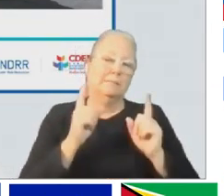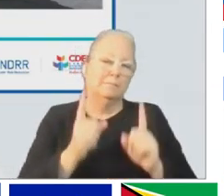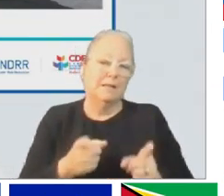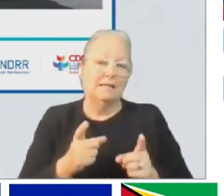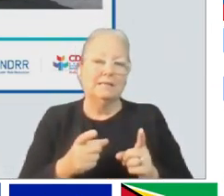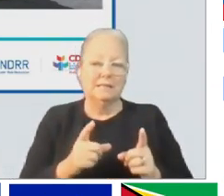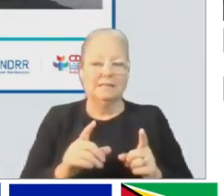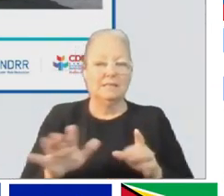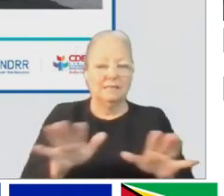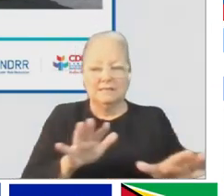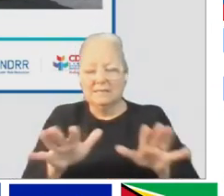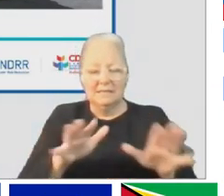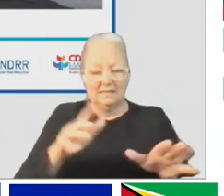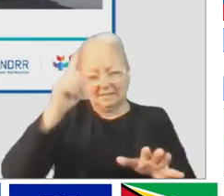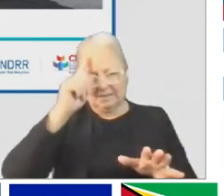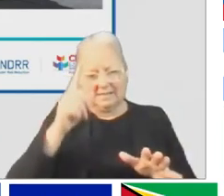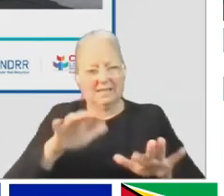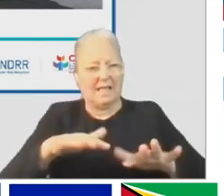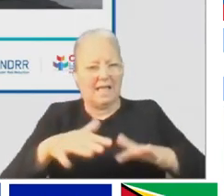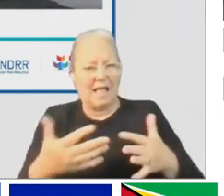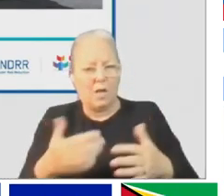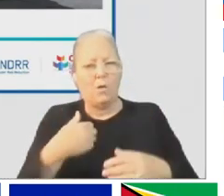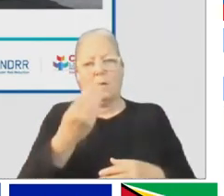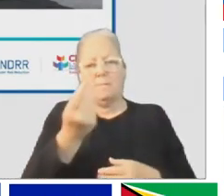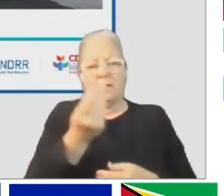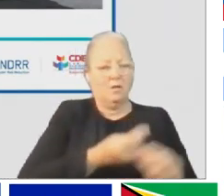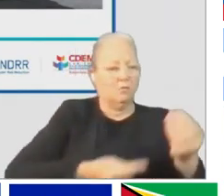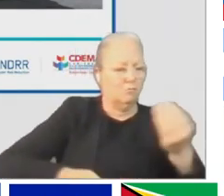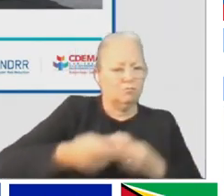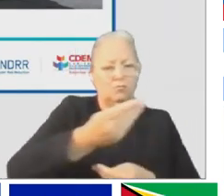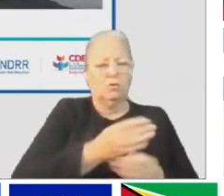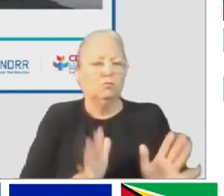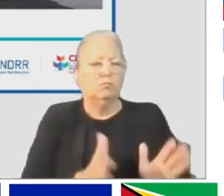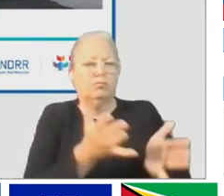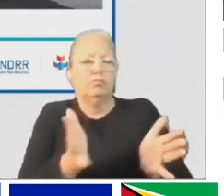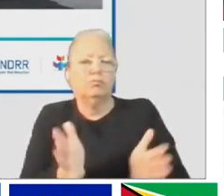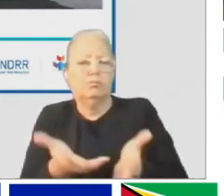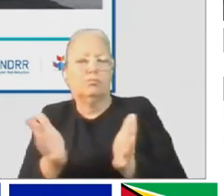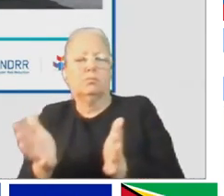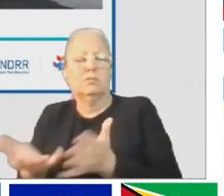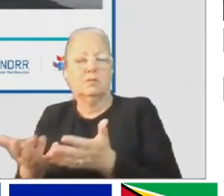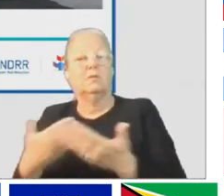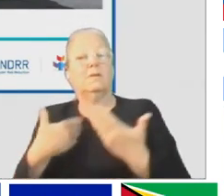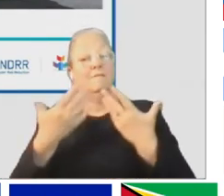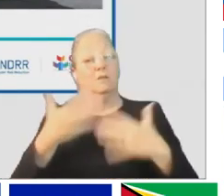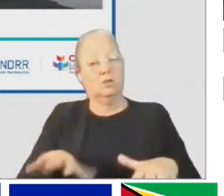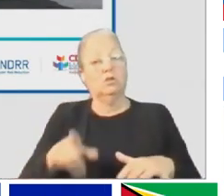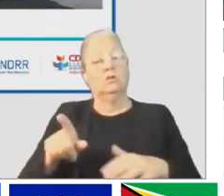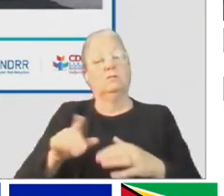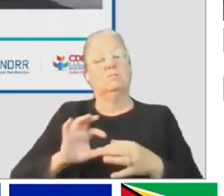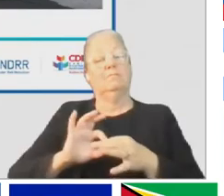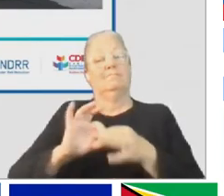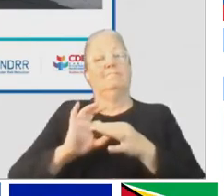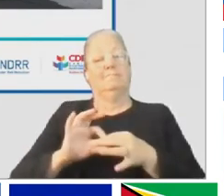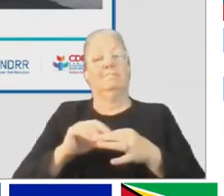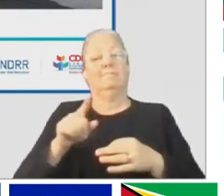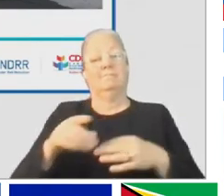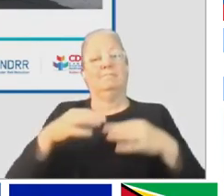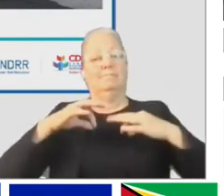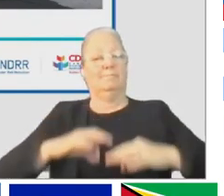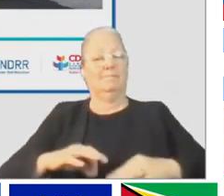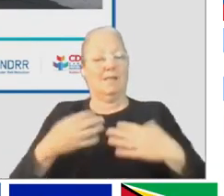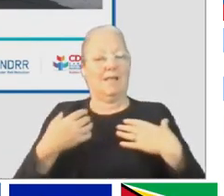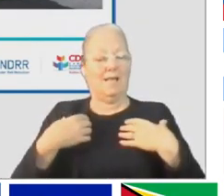mobilization. I recall clearly in 2016 thereabout, when we had a partnership with the Ministry of Health, and we